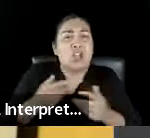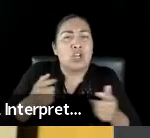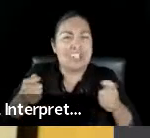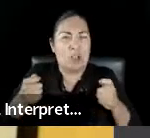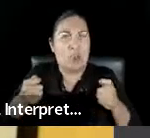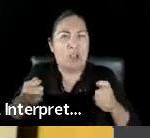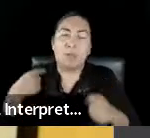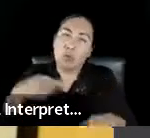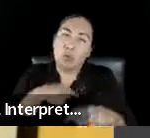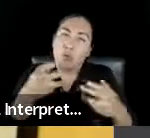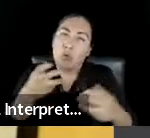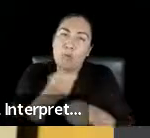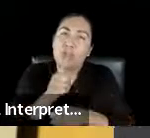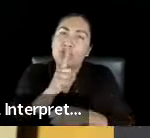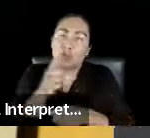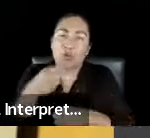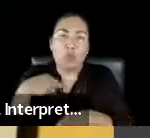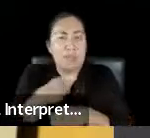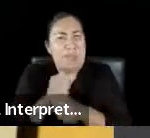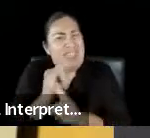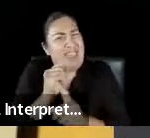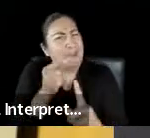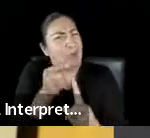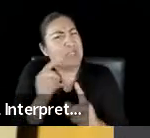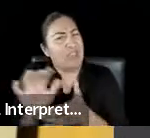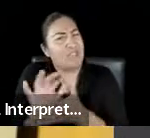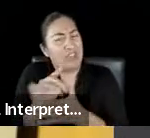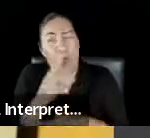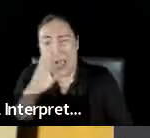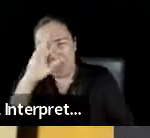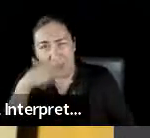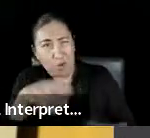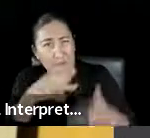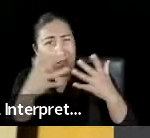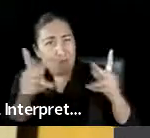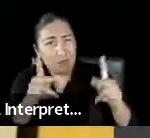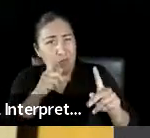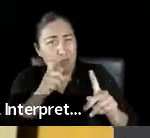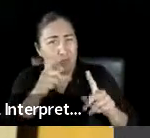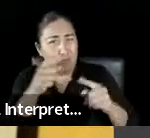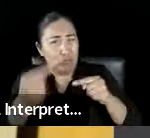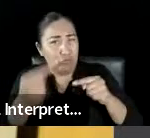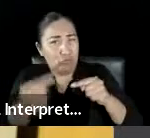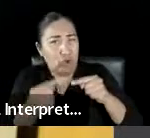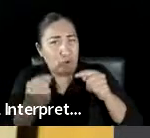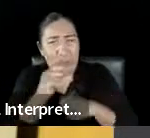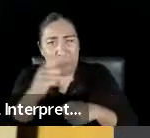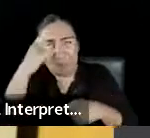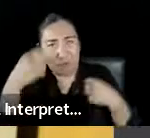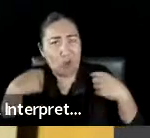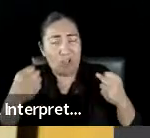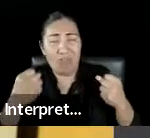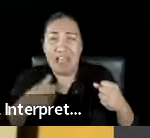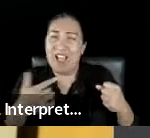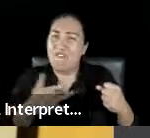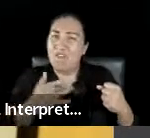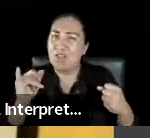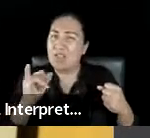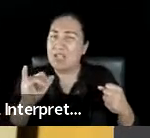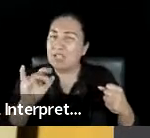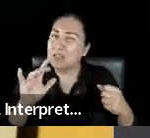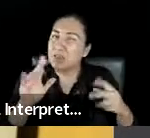make sure that we made that point in the video because I know a lot of people who have struggled with their mental health. And I feel like it's kind of